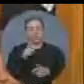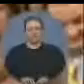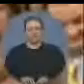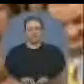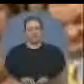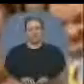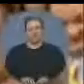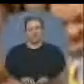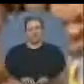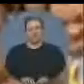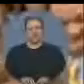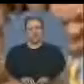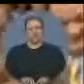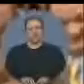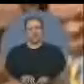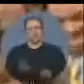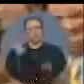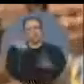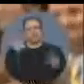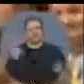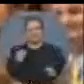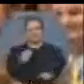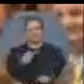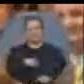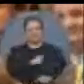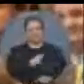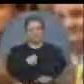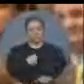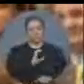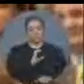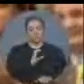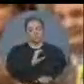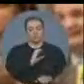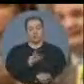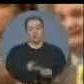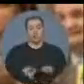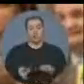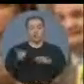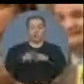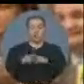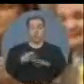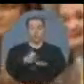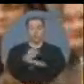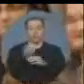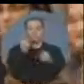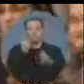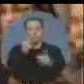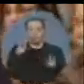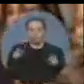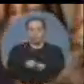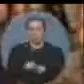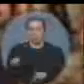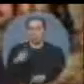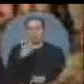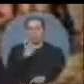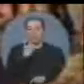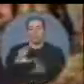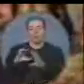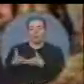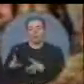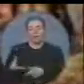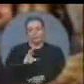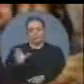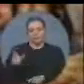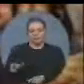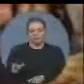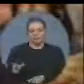eliminated... Mr. Speaker, it's this party that increased access to information, contrary to what the